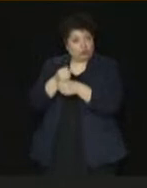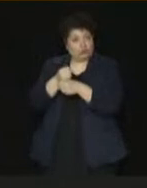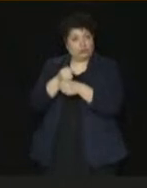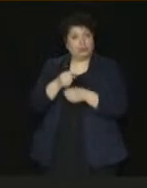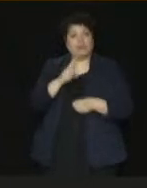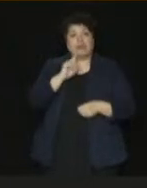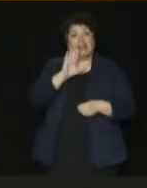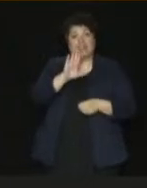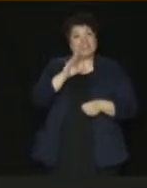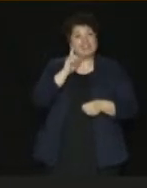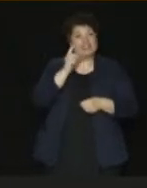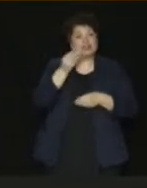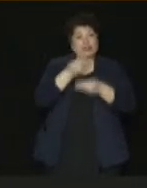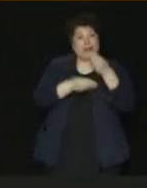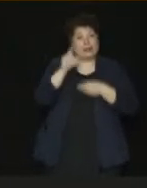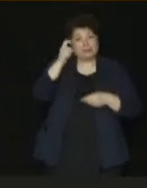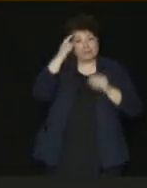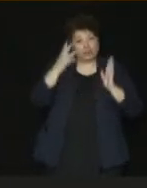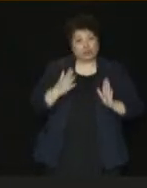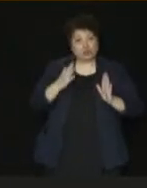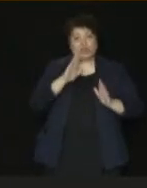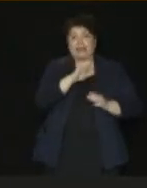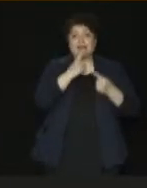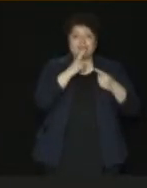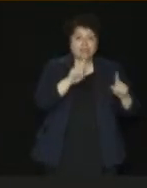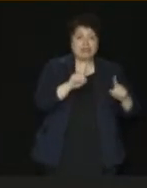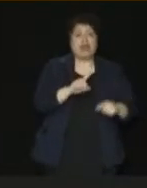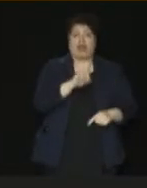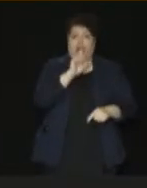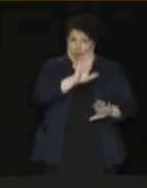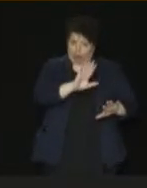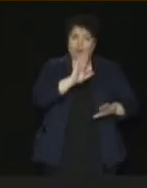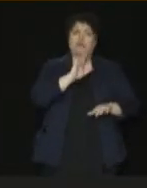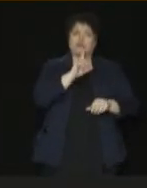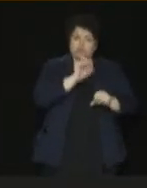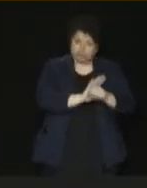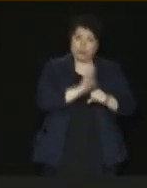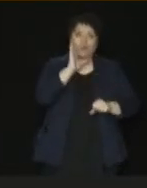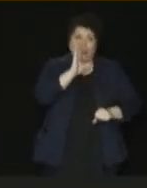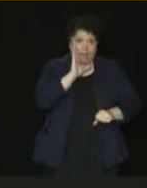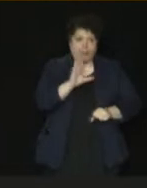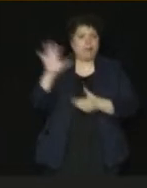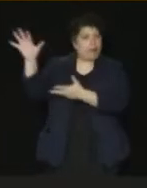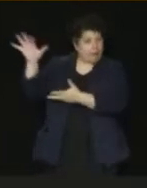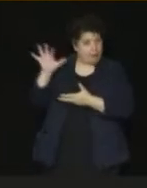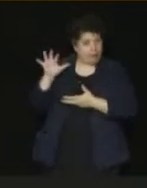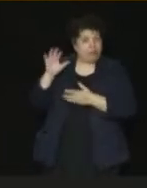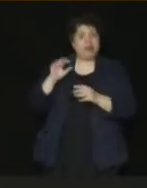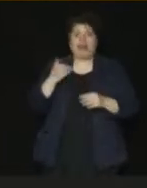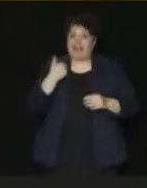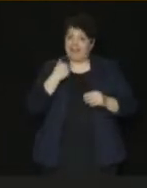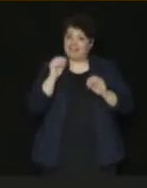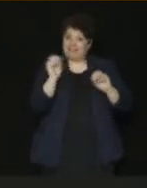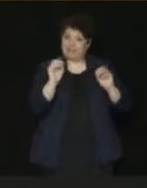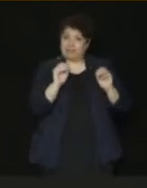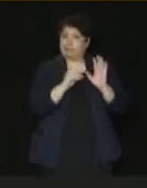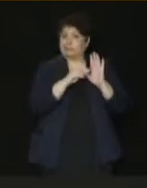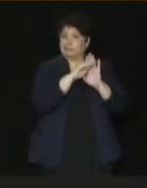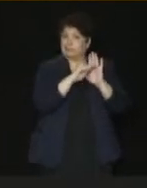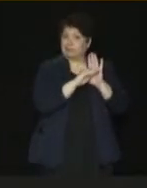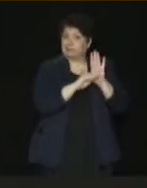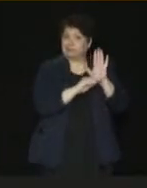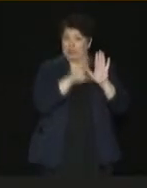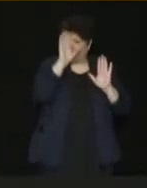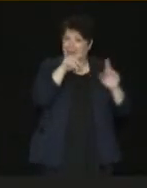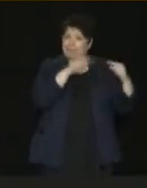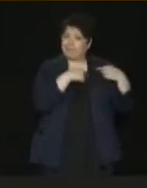trade minister issuing press release assuring us we're going to get this stuff. Nothing is written down, yet we have lots of stuff written down in trade agreements.